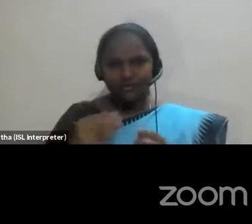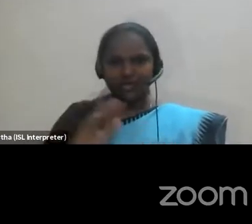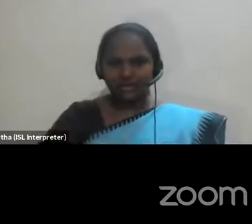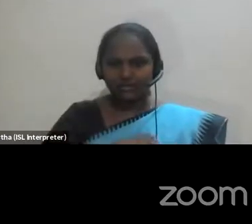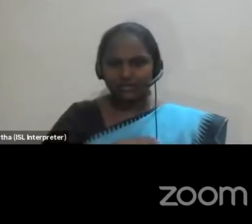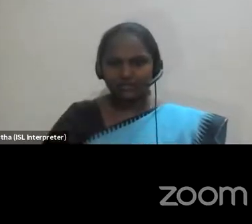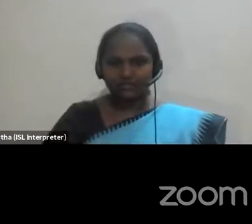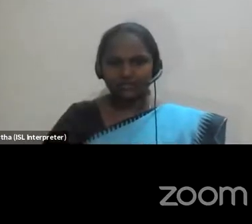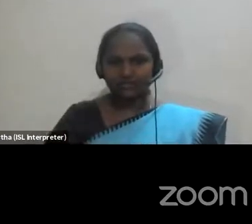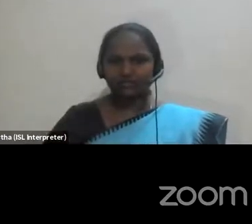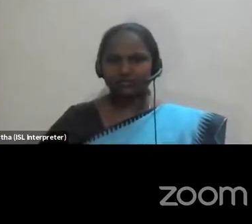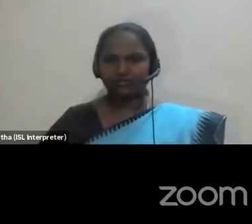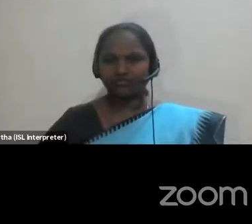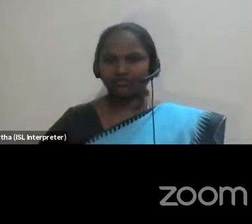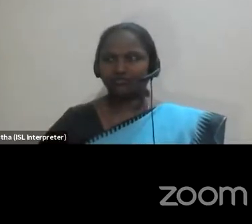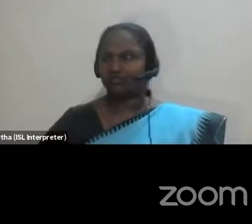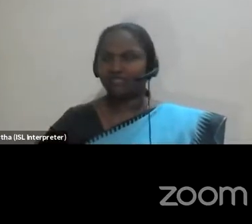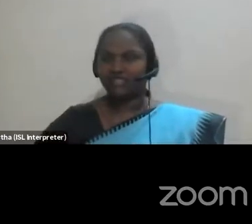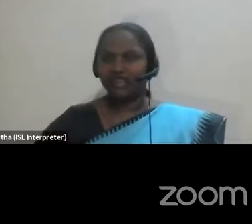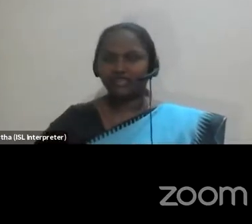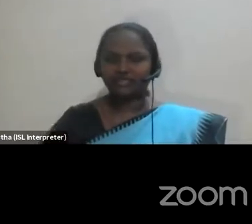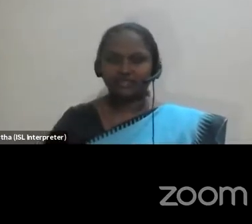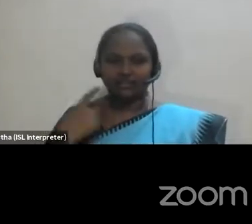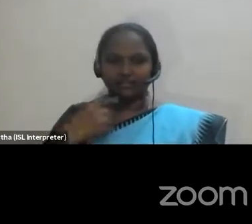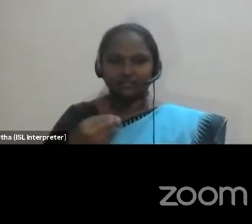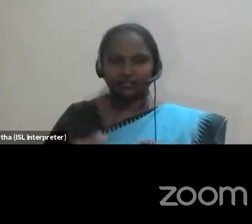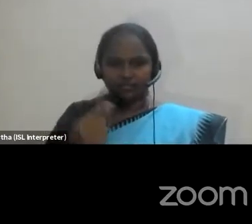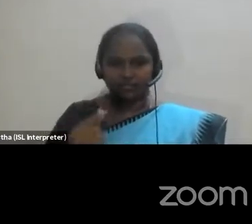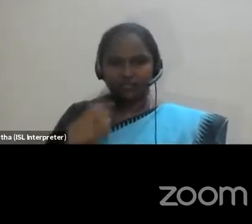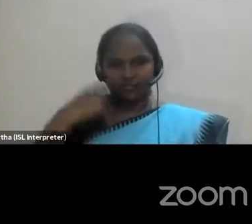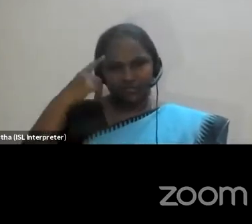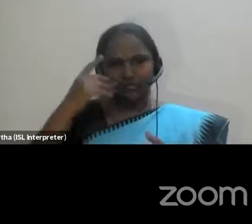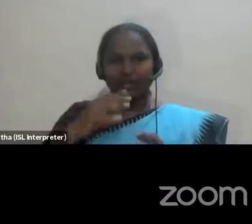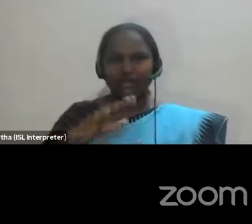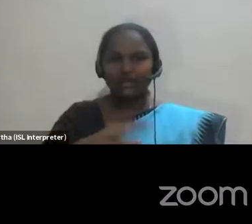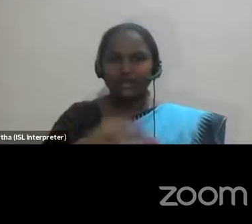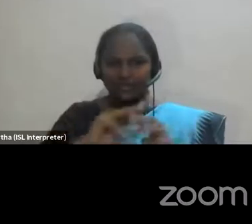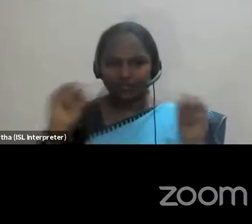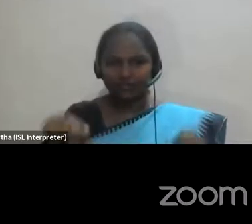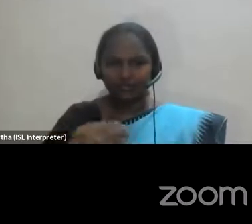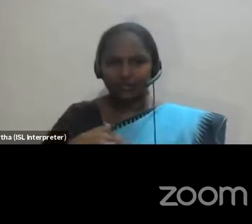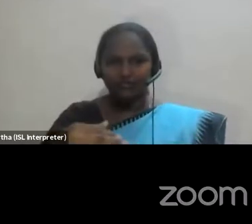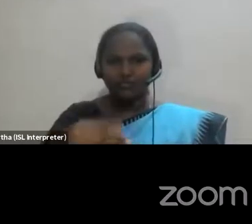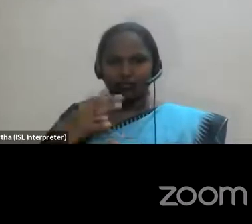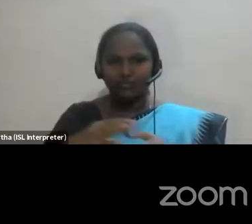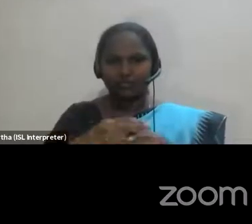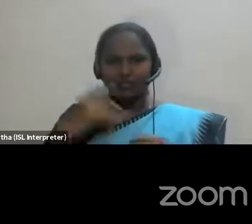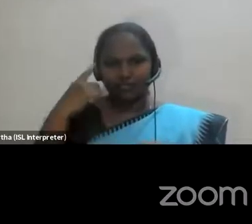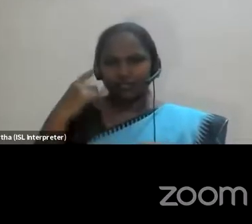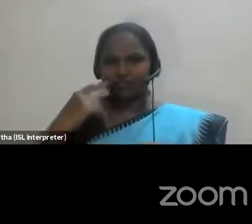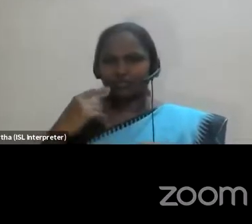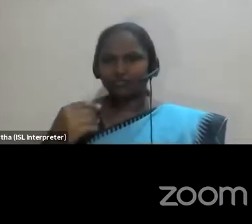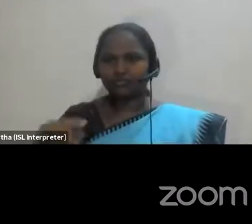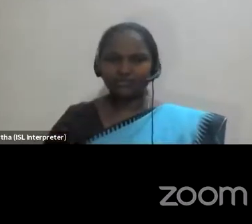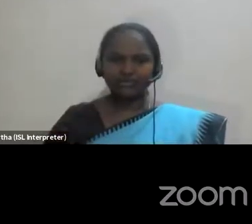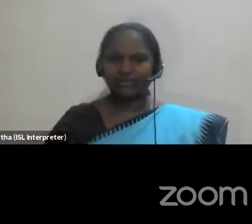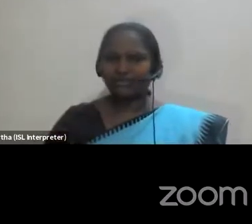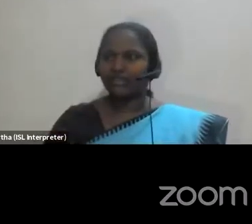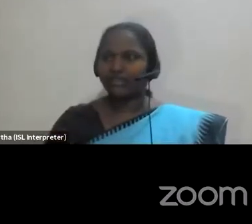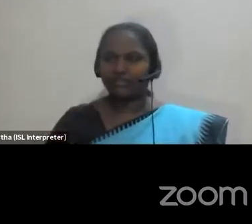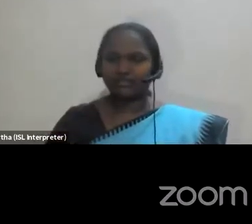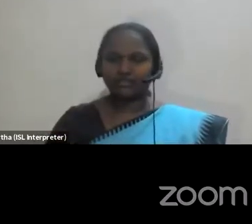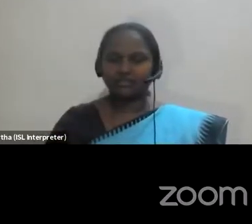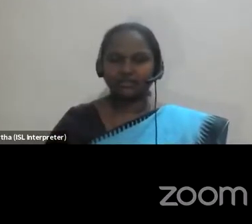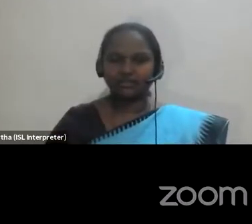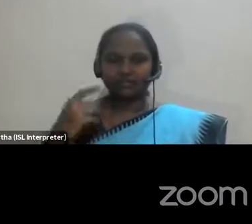experience, and also the technologies that are going to power the museum experience going forward, and examine the genesis behind this initiative